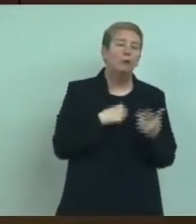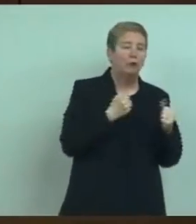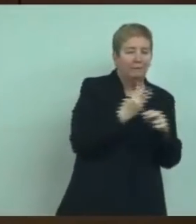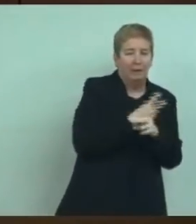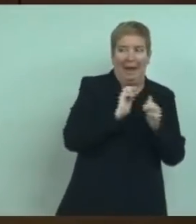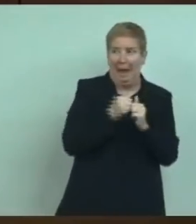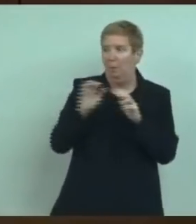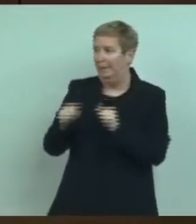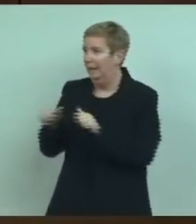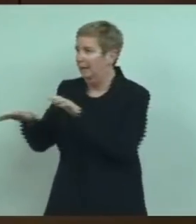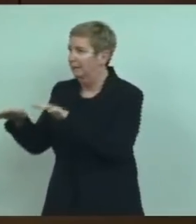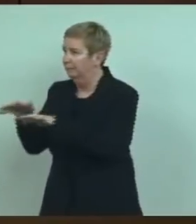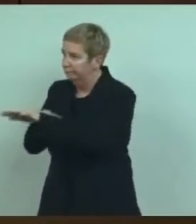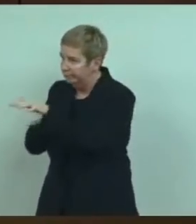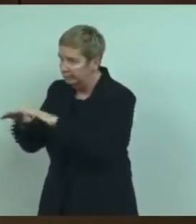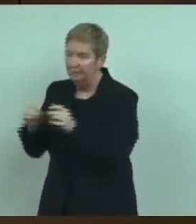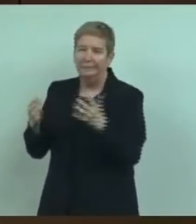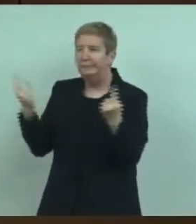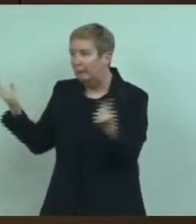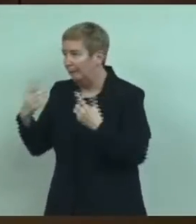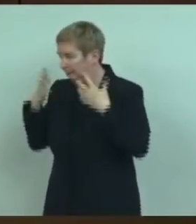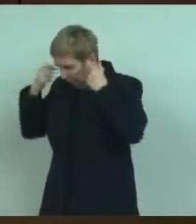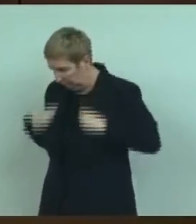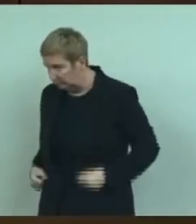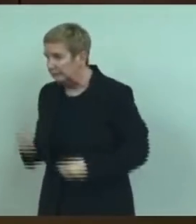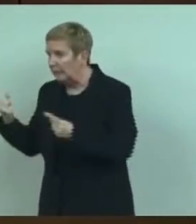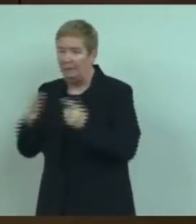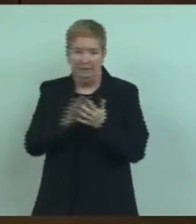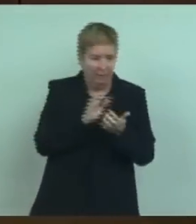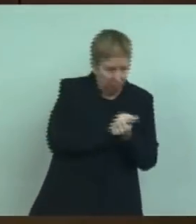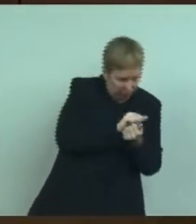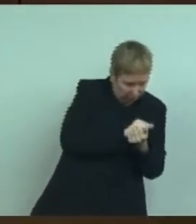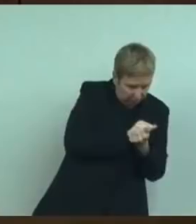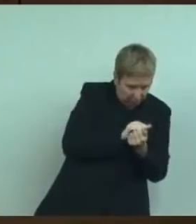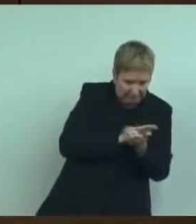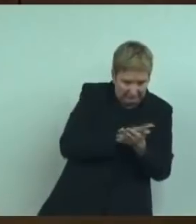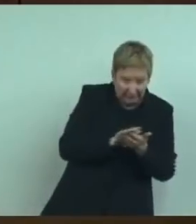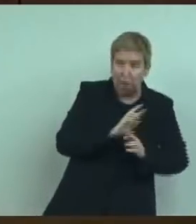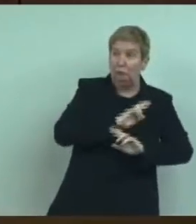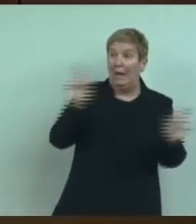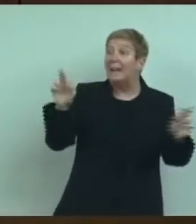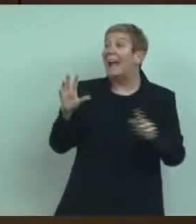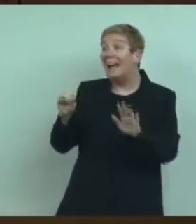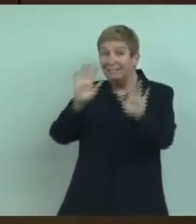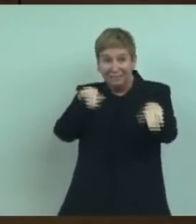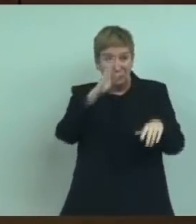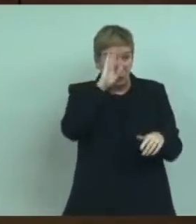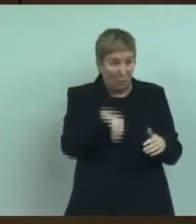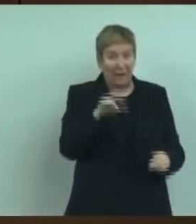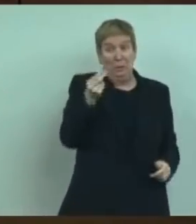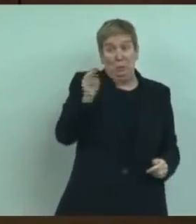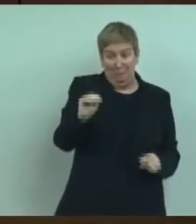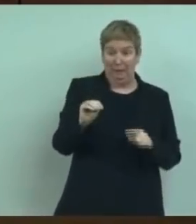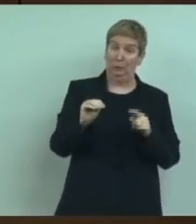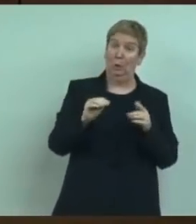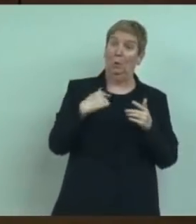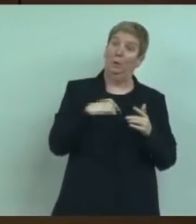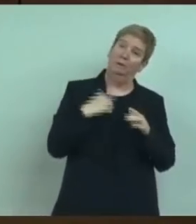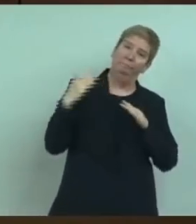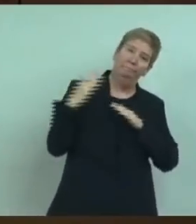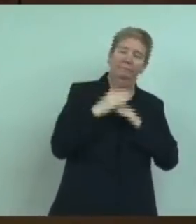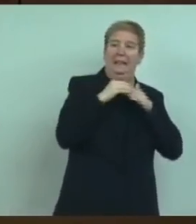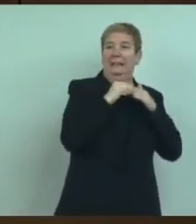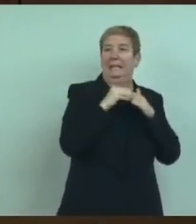where we can do re-sterilization safely. And in fact, New Mexico is leading because we have access to